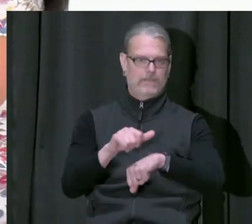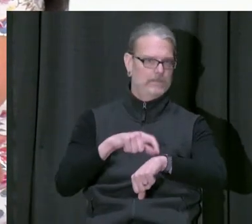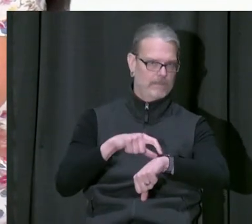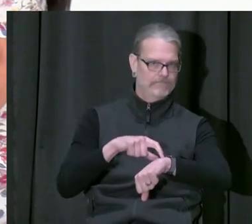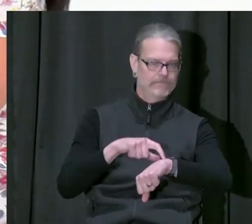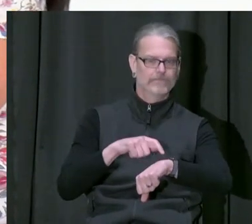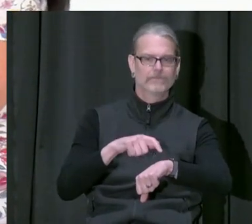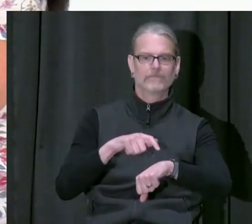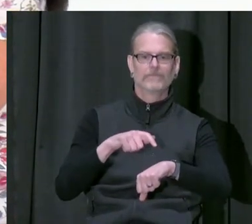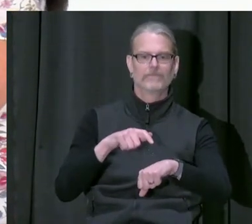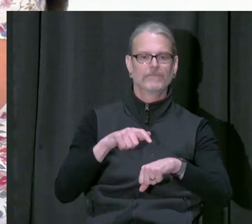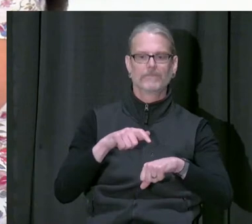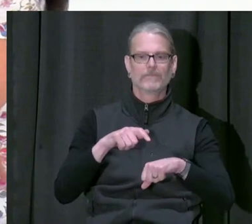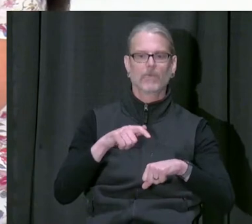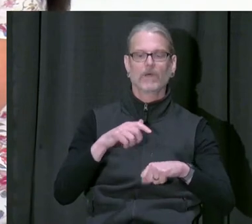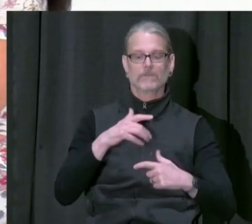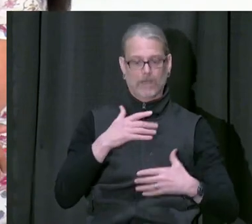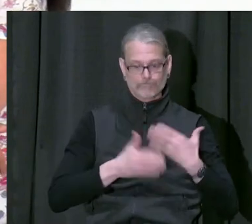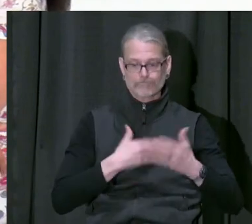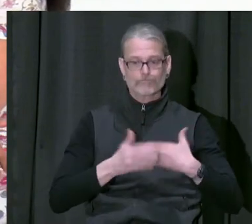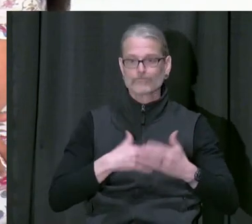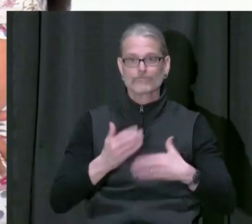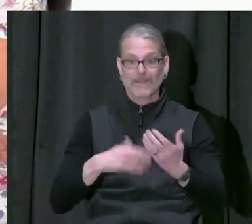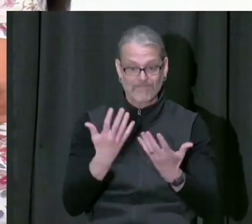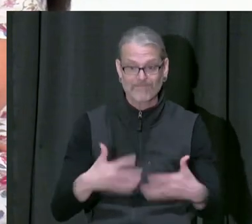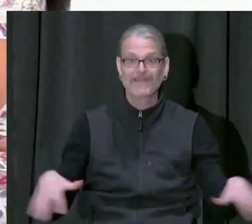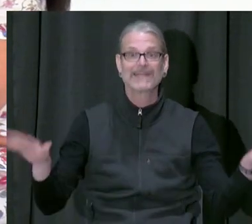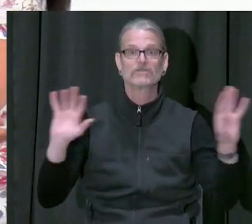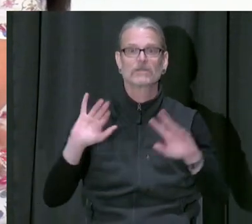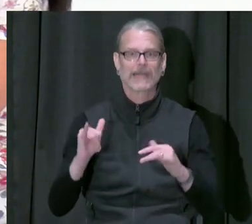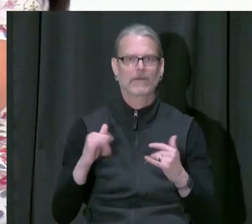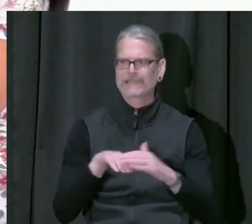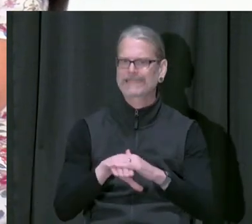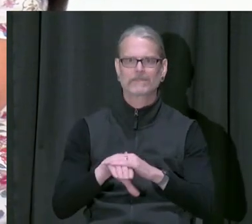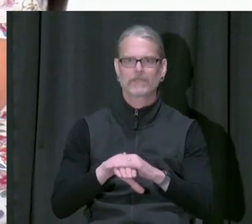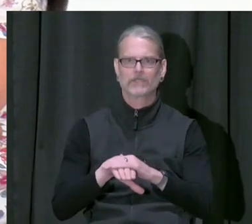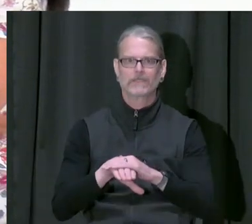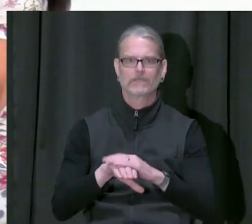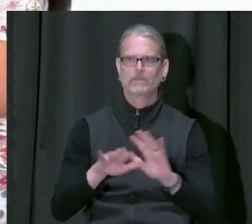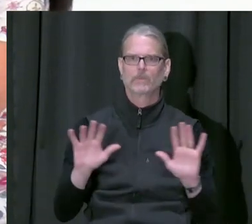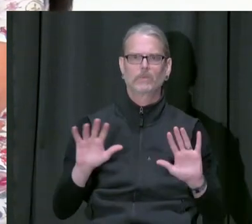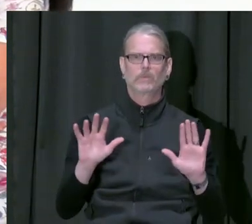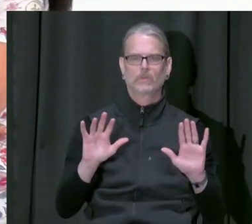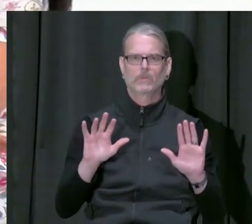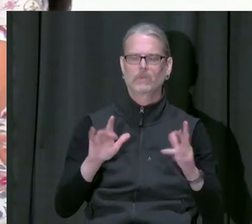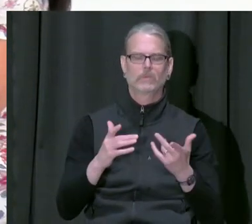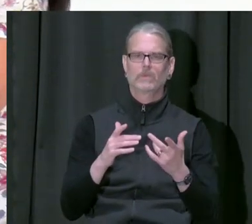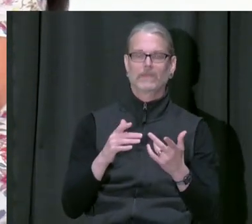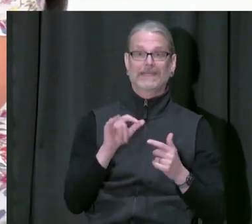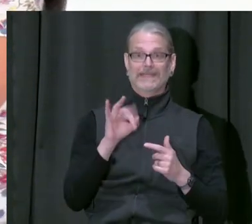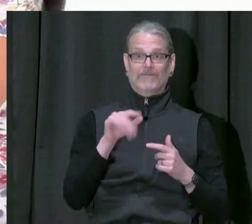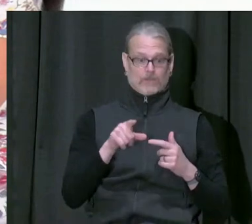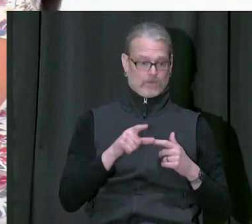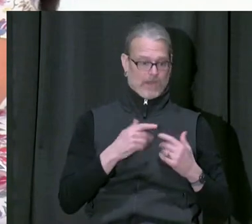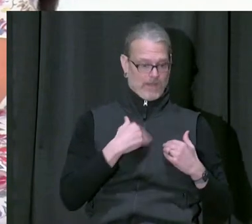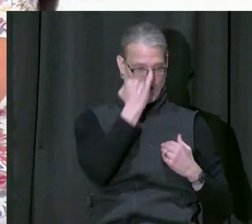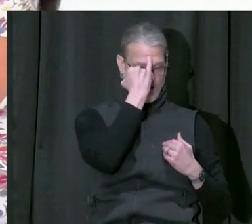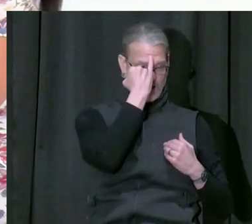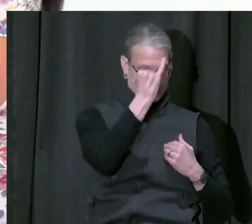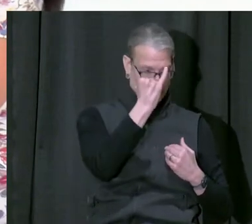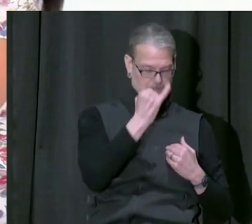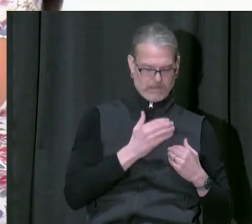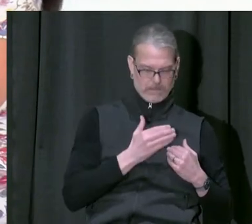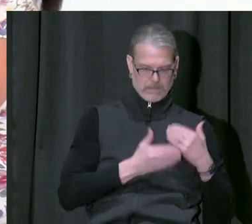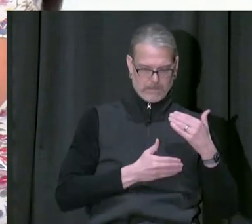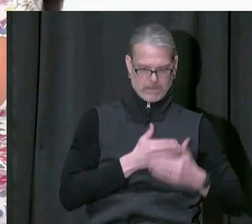was after the fact. So if you're going to build something for a quarter and you put it into production and then you have it audited by